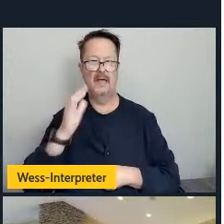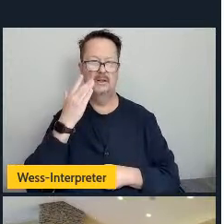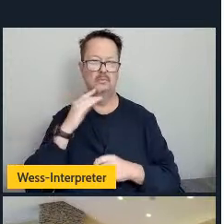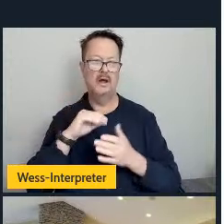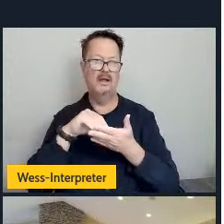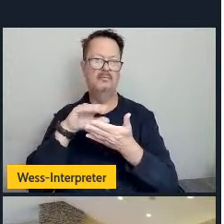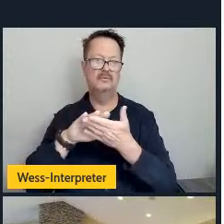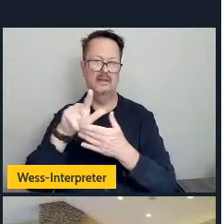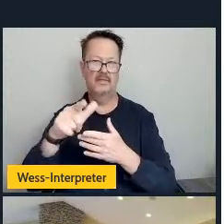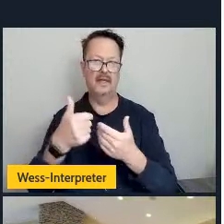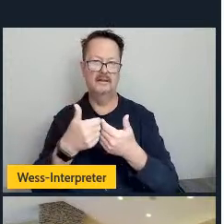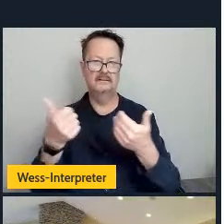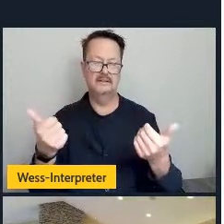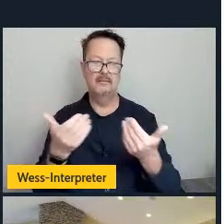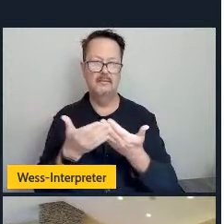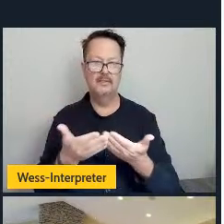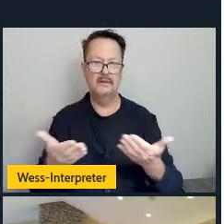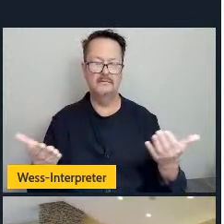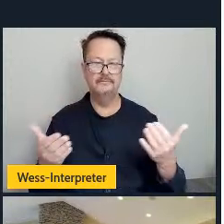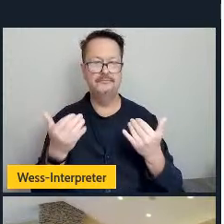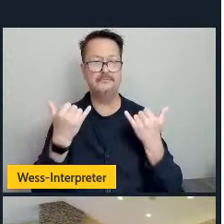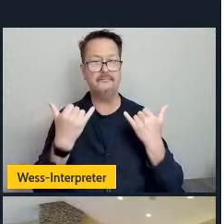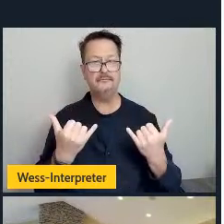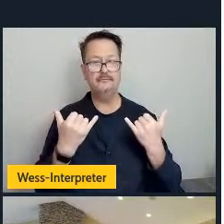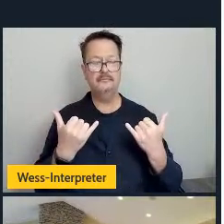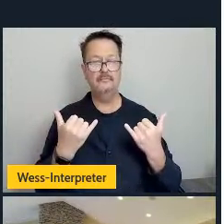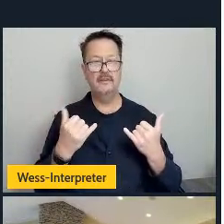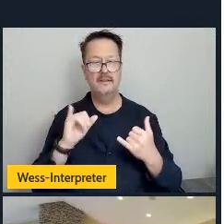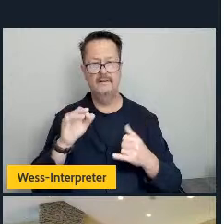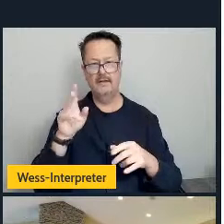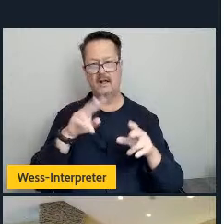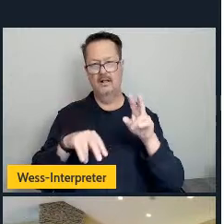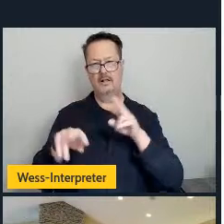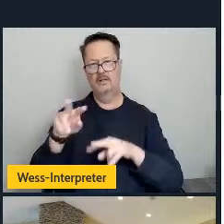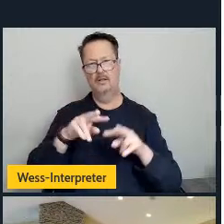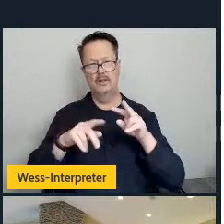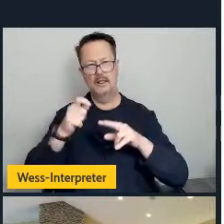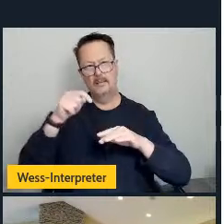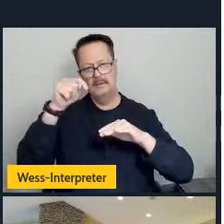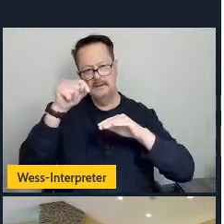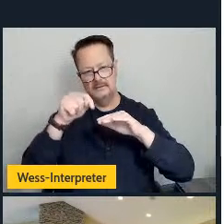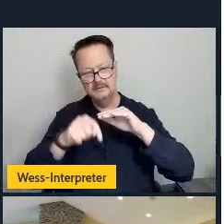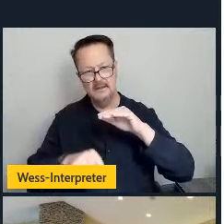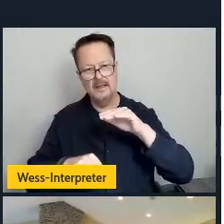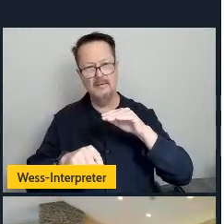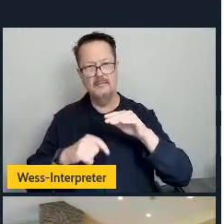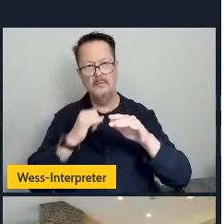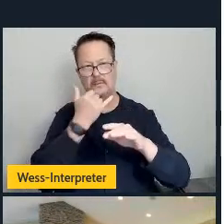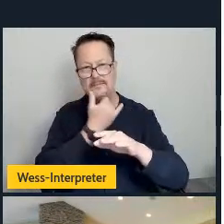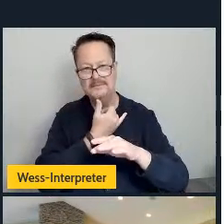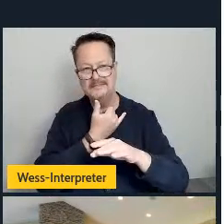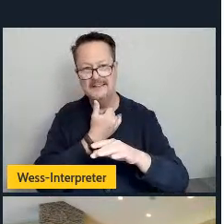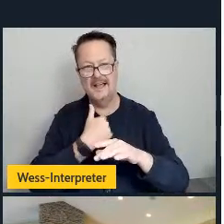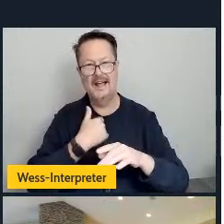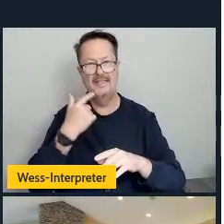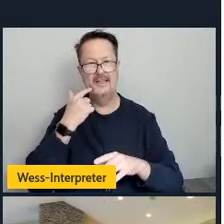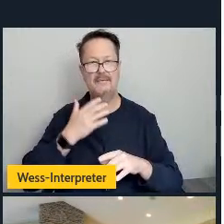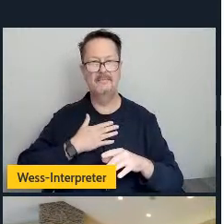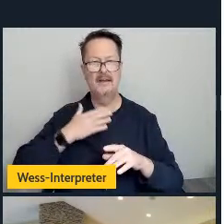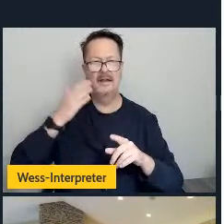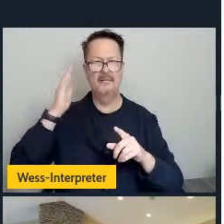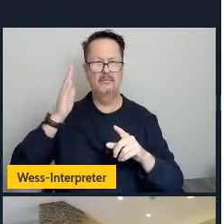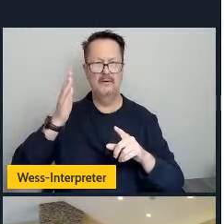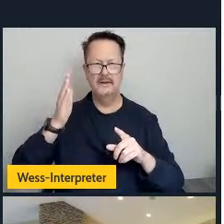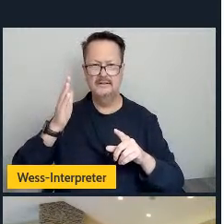thing. Now, if I look a bit deeper, whoops, I think my presentation kind